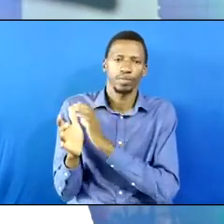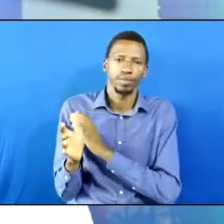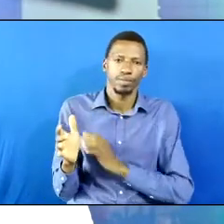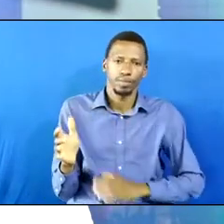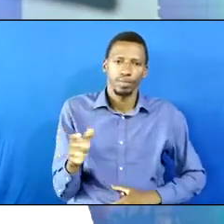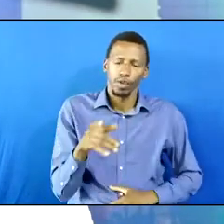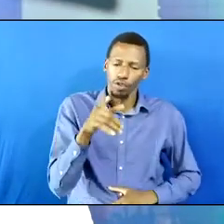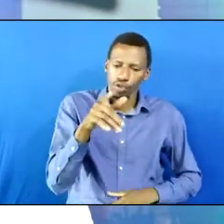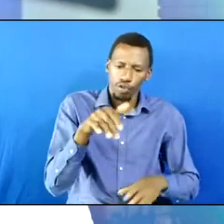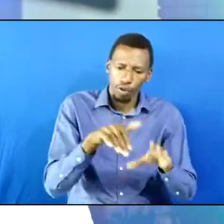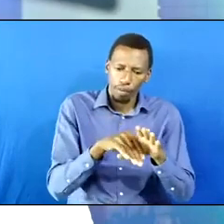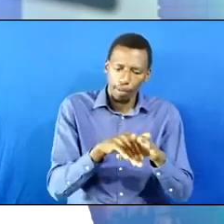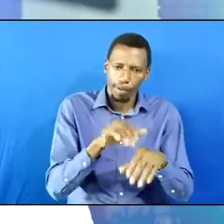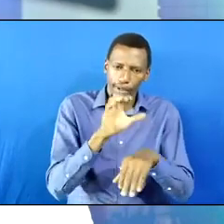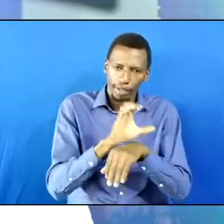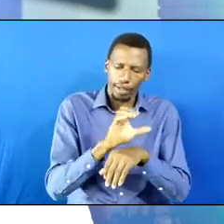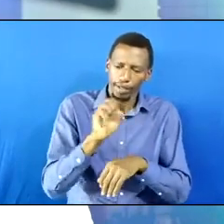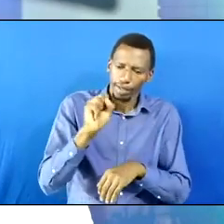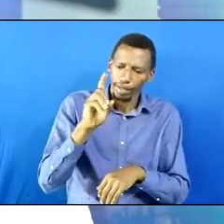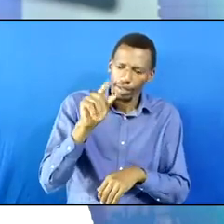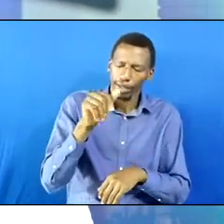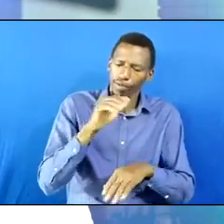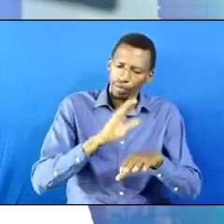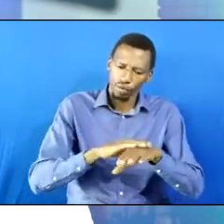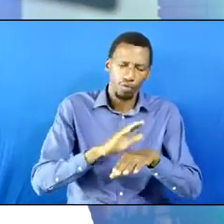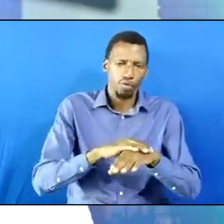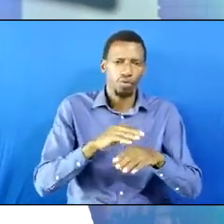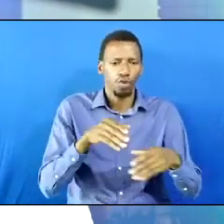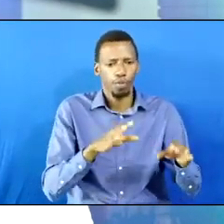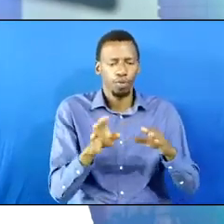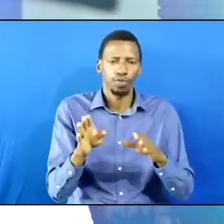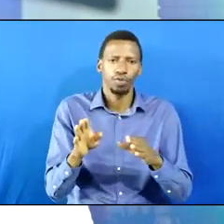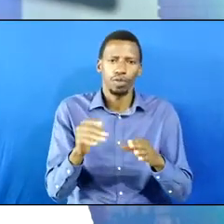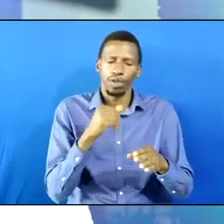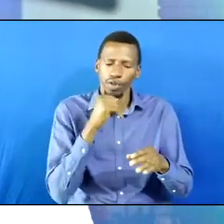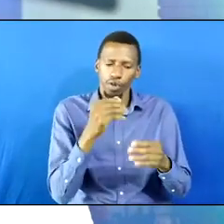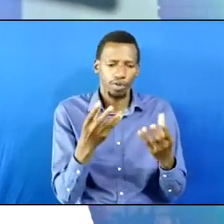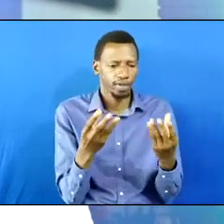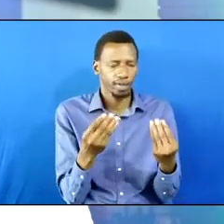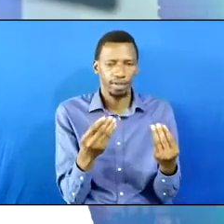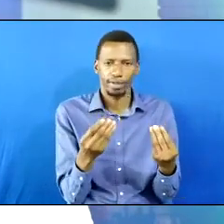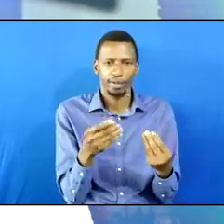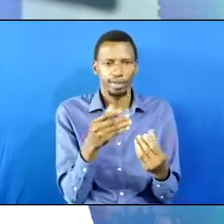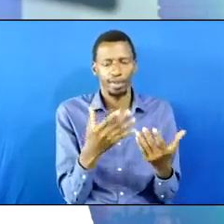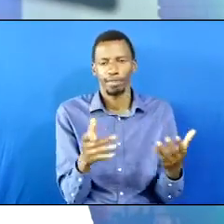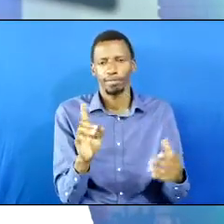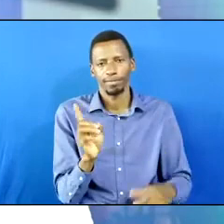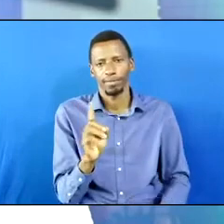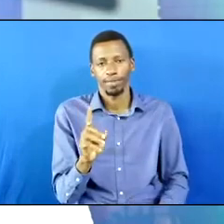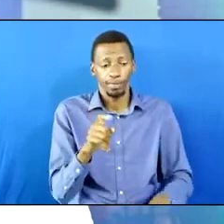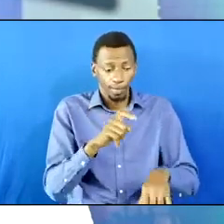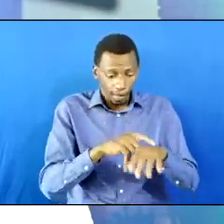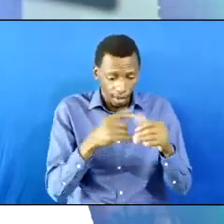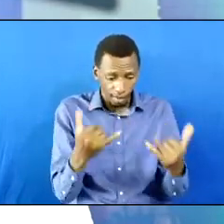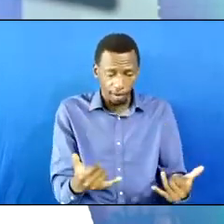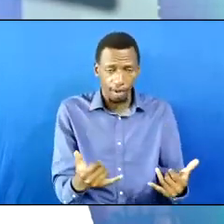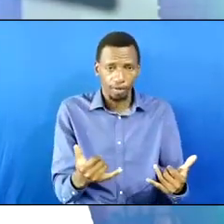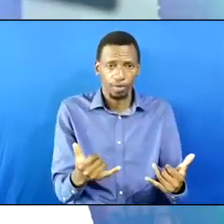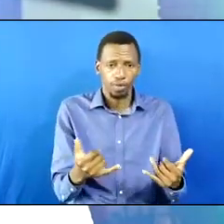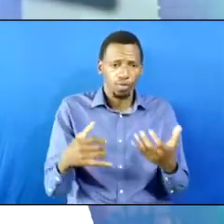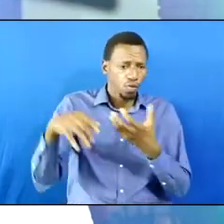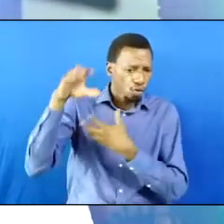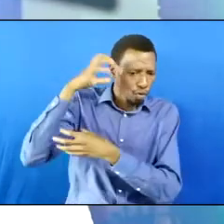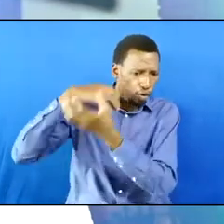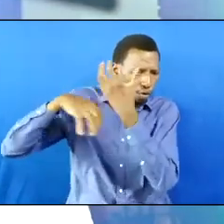the remnant church. Hallelujah. It is not an easy thing to be in the remnant church of God in this time of